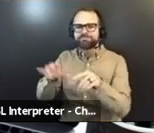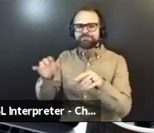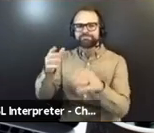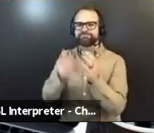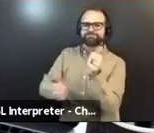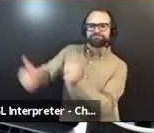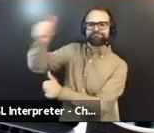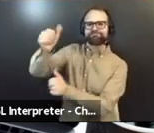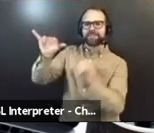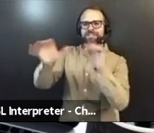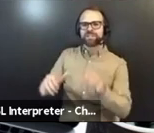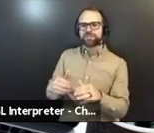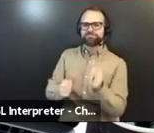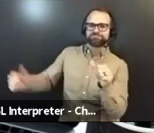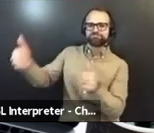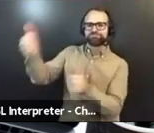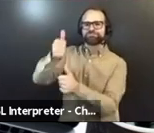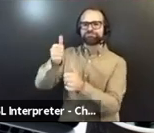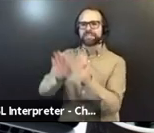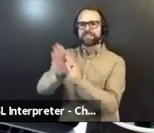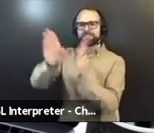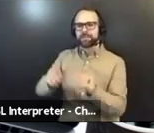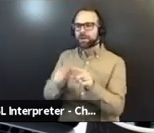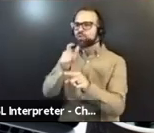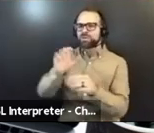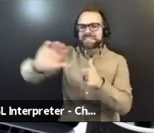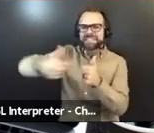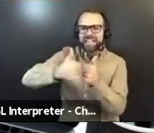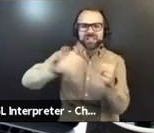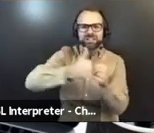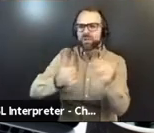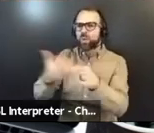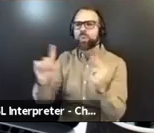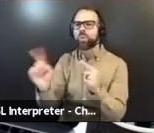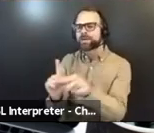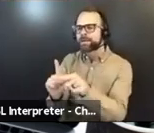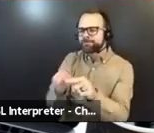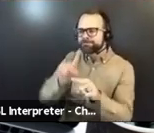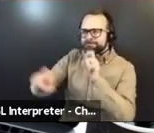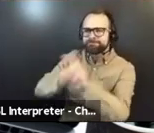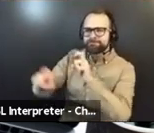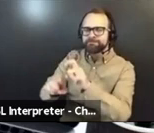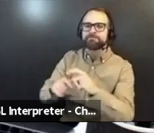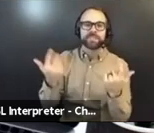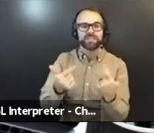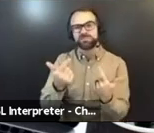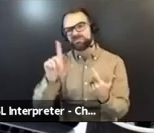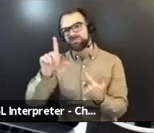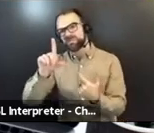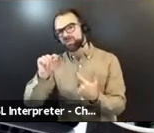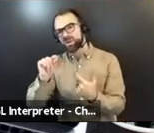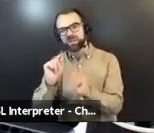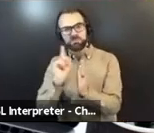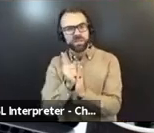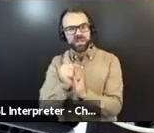head developers, or to understand, okay, where were the real challenges on this project? Typically, that could take anywhere from 20 to 40 minutes to